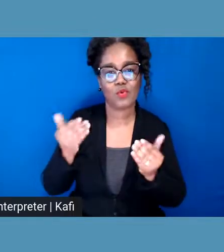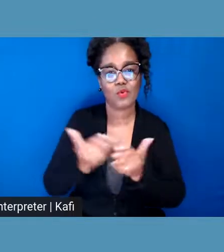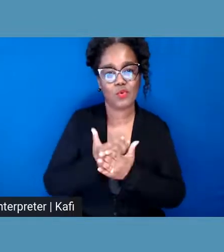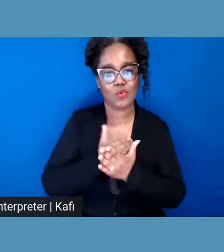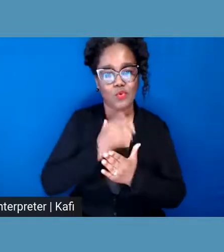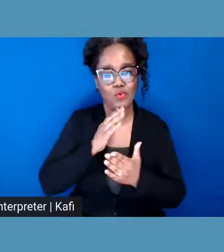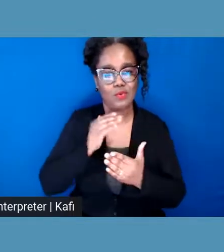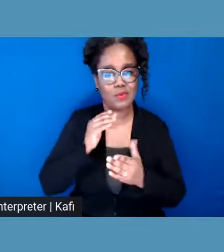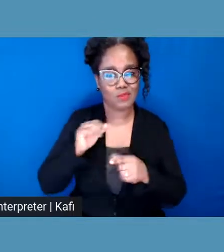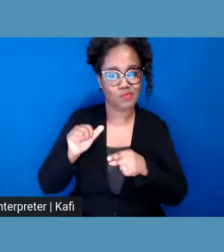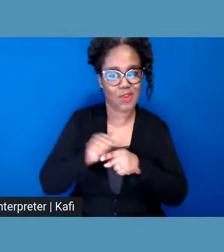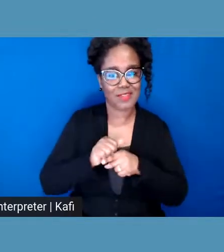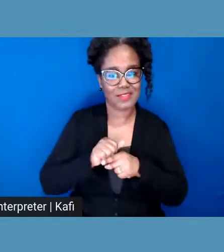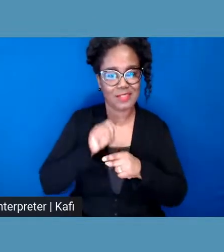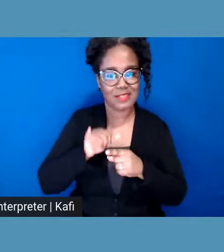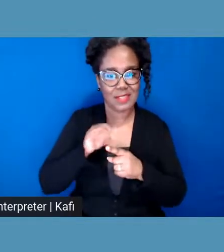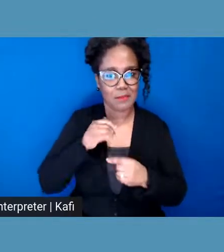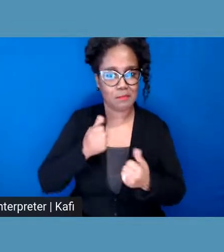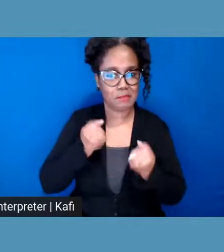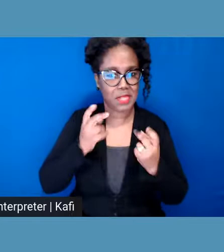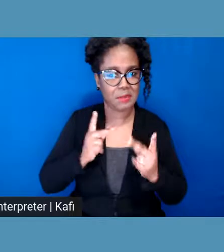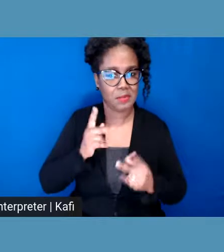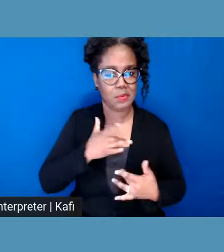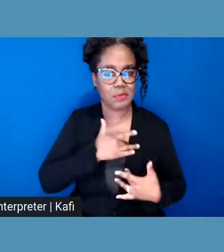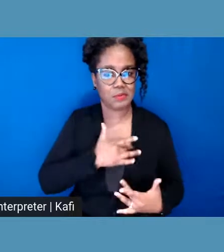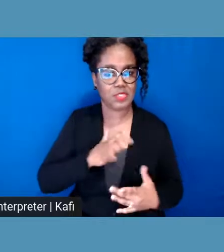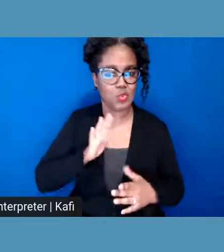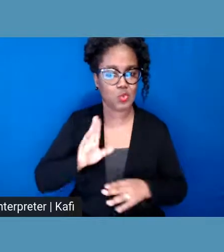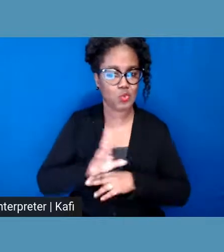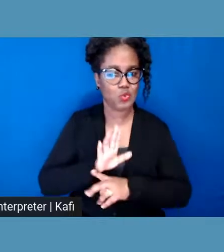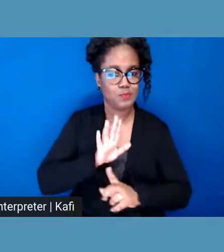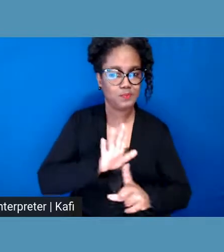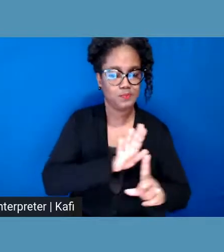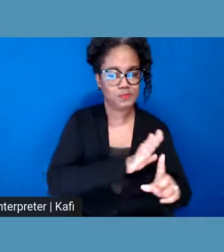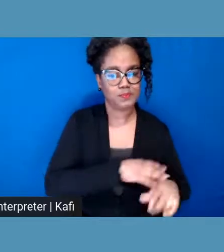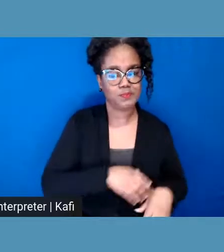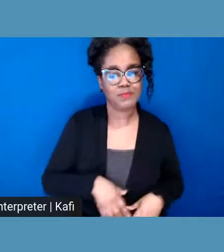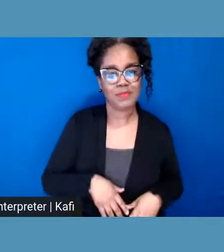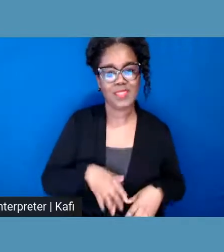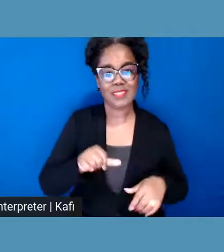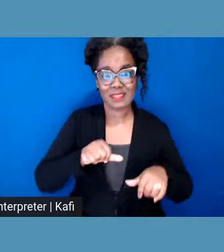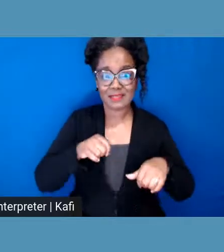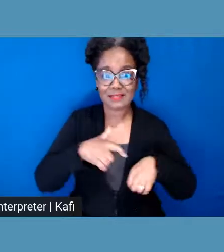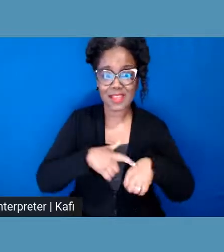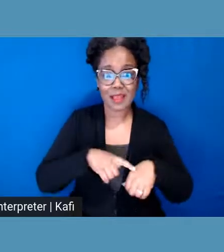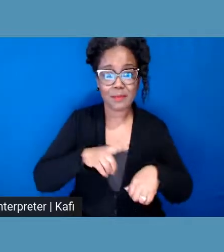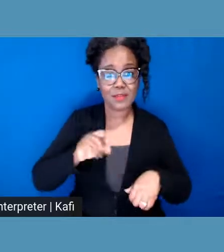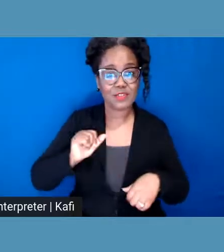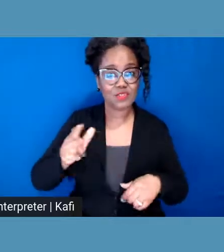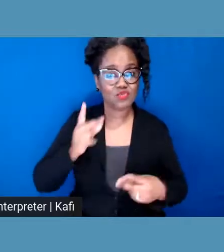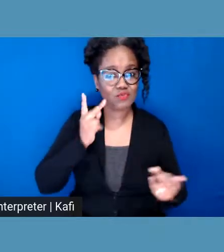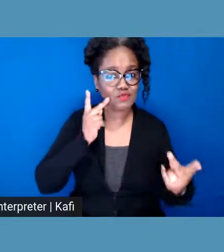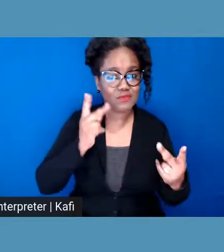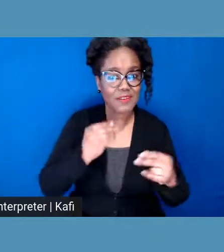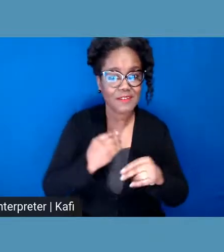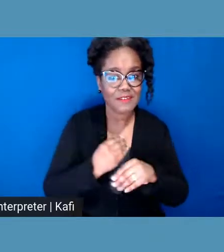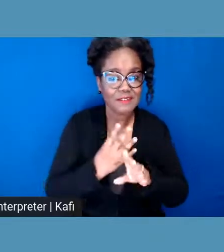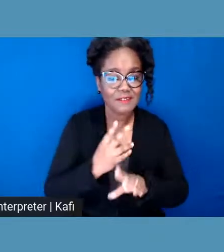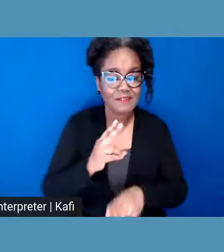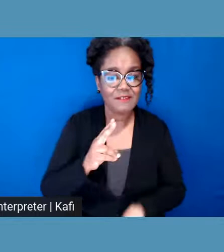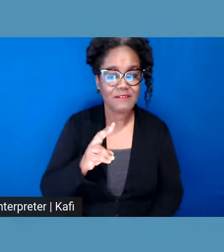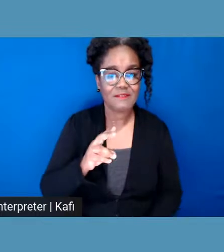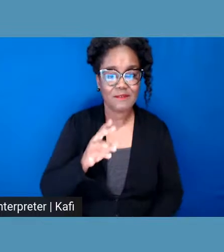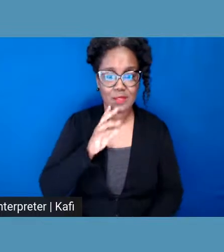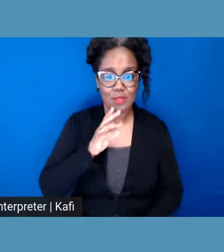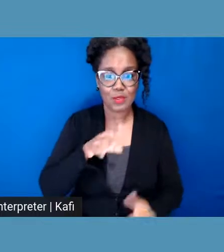In this era of virtual meetings, when digital spaces may substitute for our physical sense of place, it is important to reflect on the land we